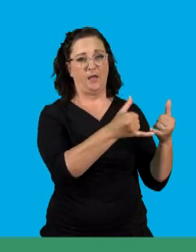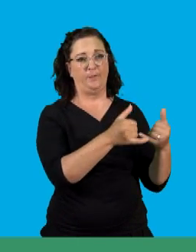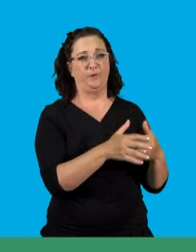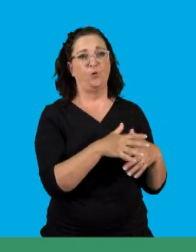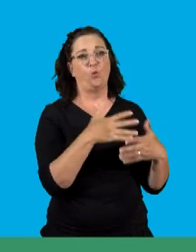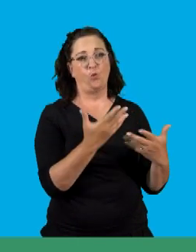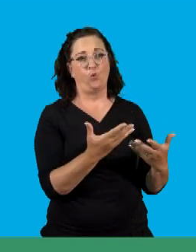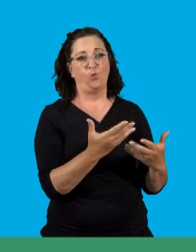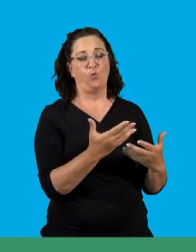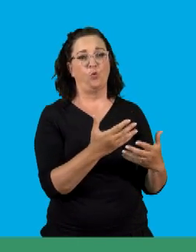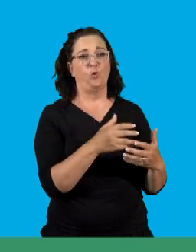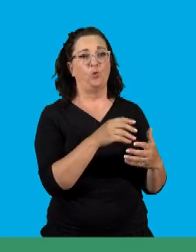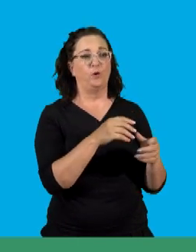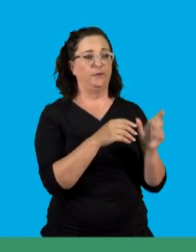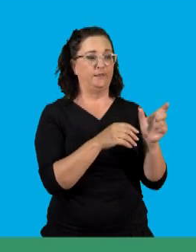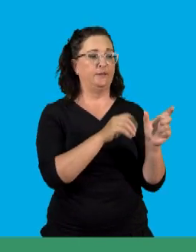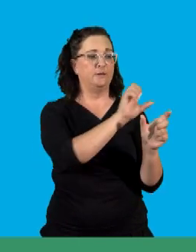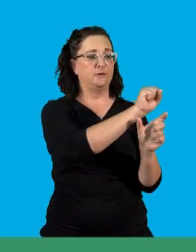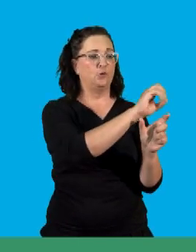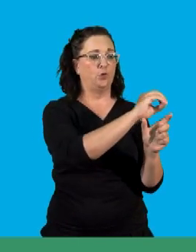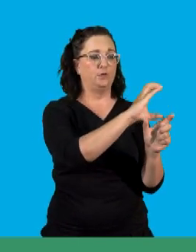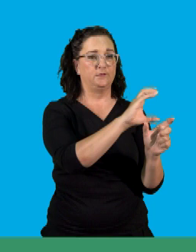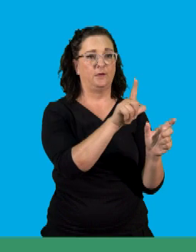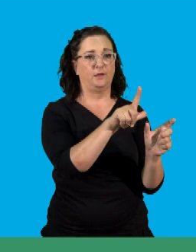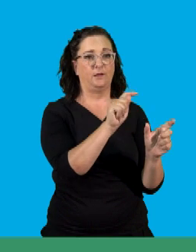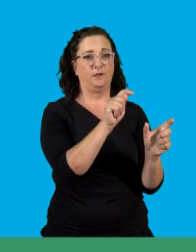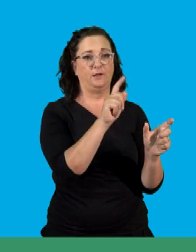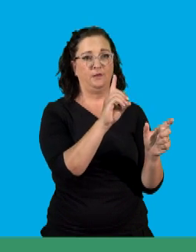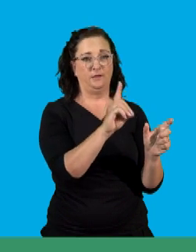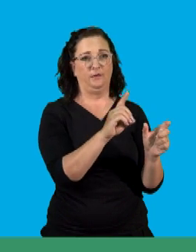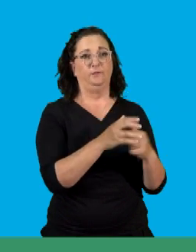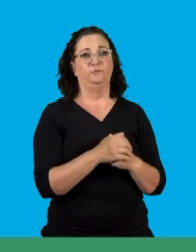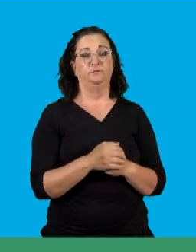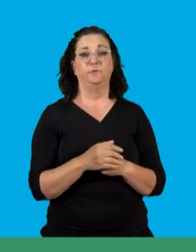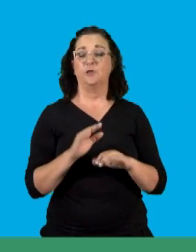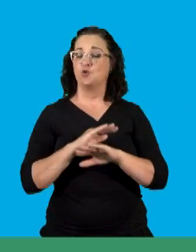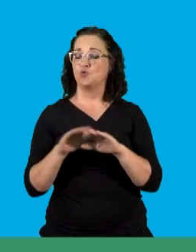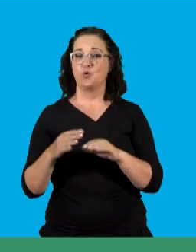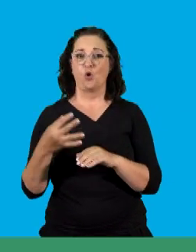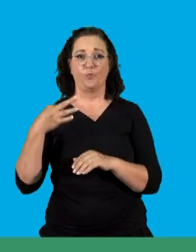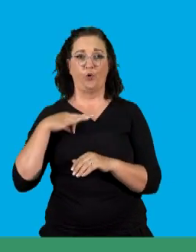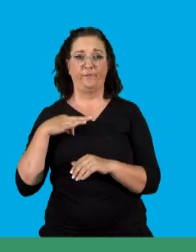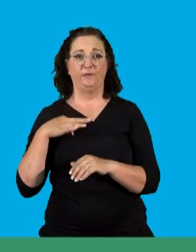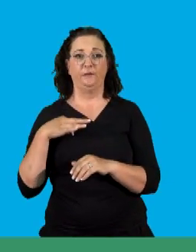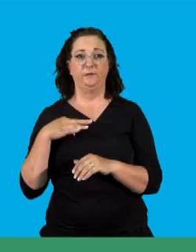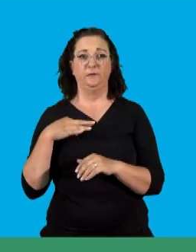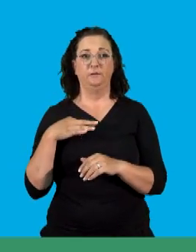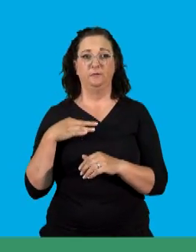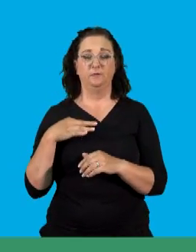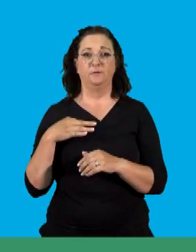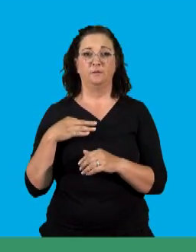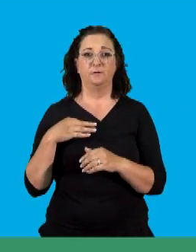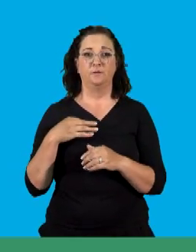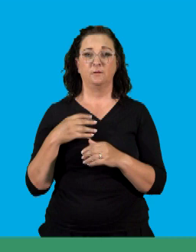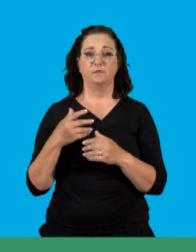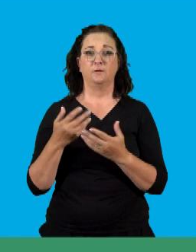SOC or SOC Ltd. Then under non-profit companies, so we have non-profit